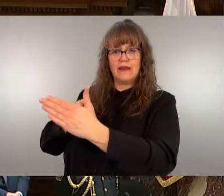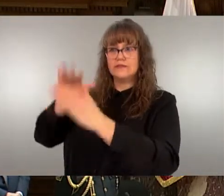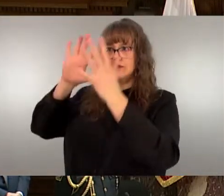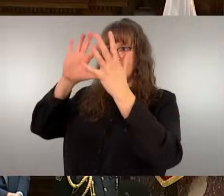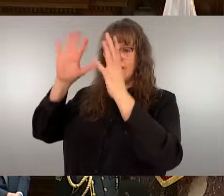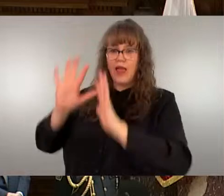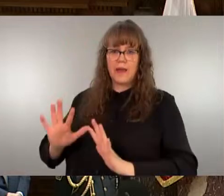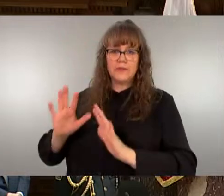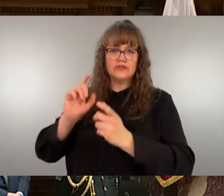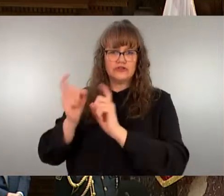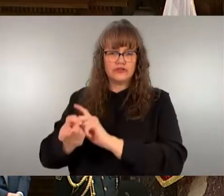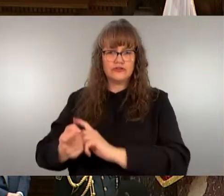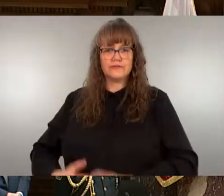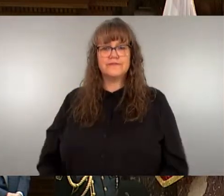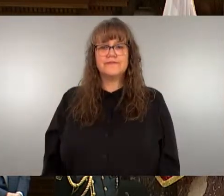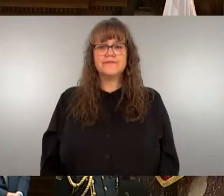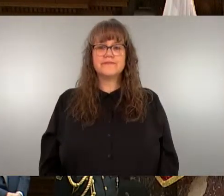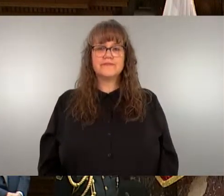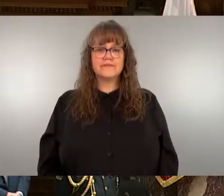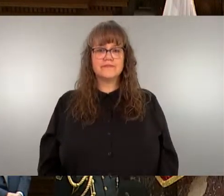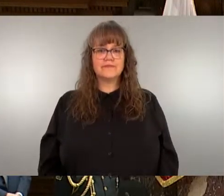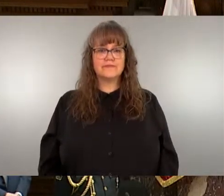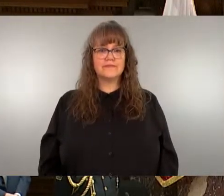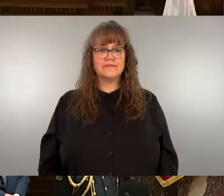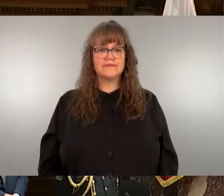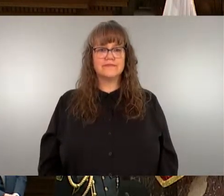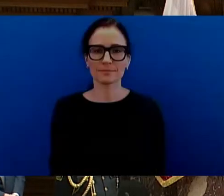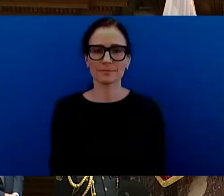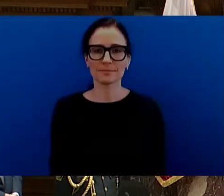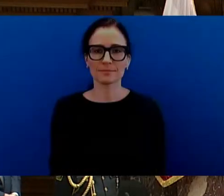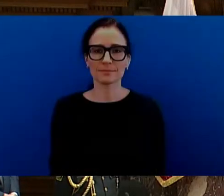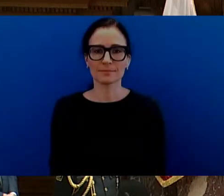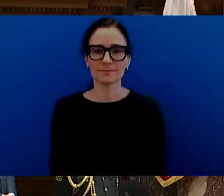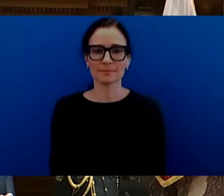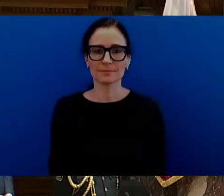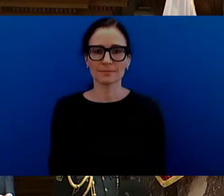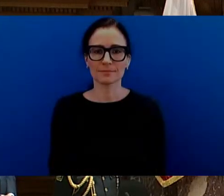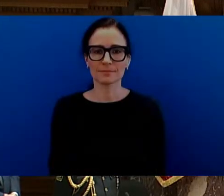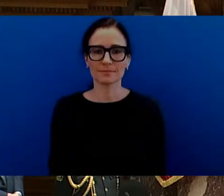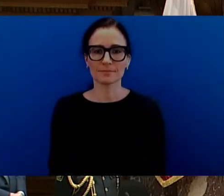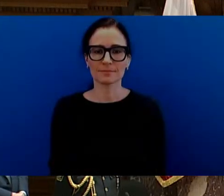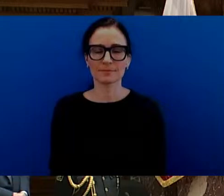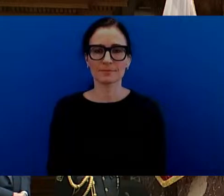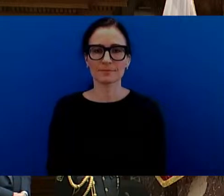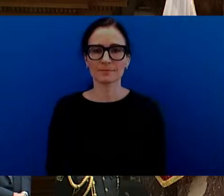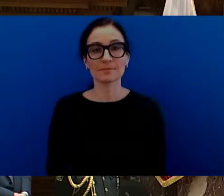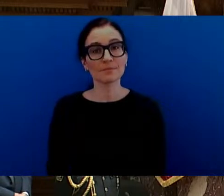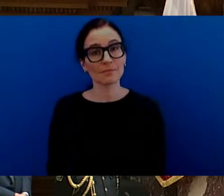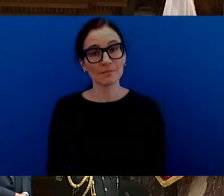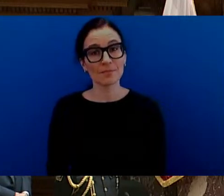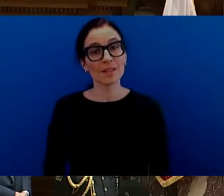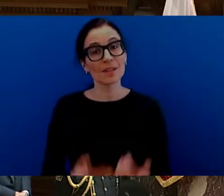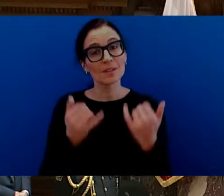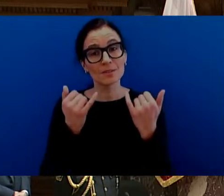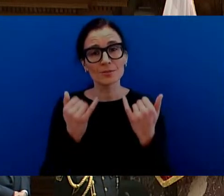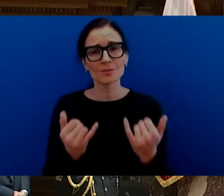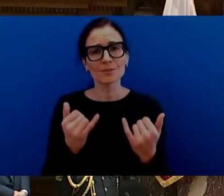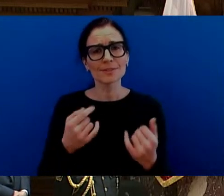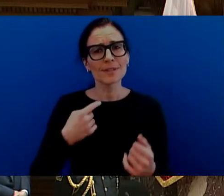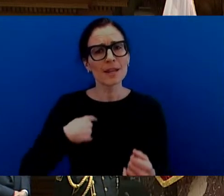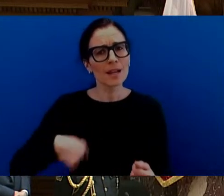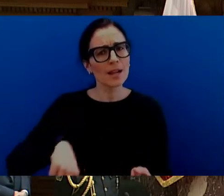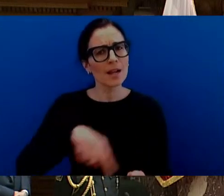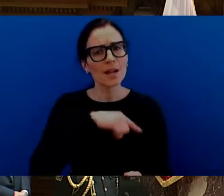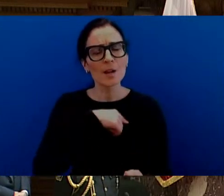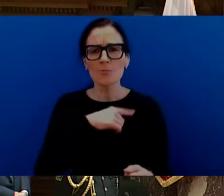Today, we are called on to summon that strength and character one more time, to summon the courage to do things differently,